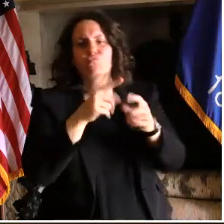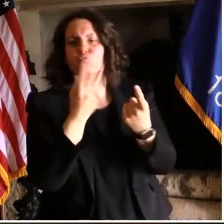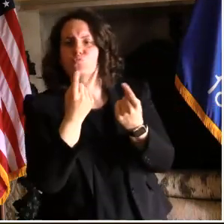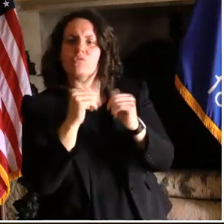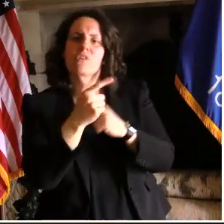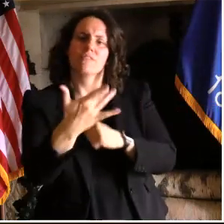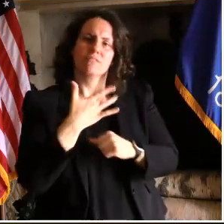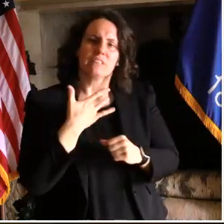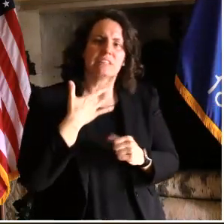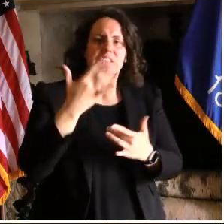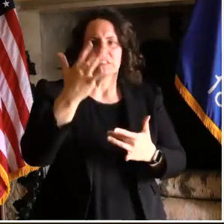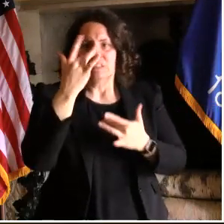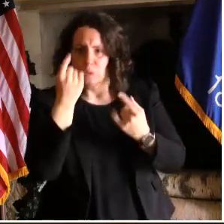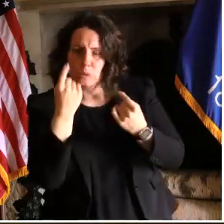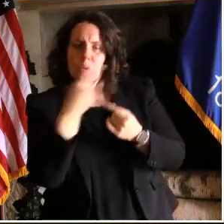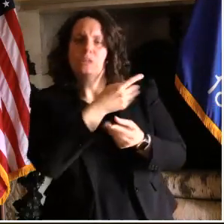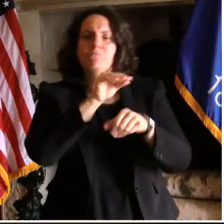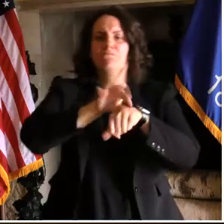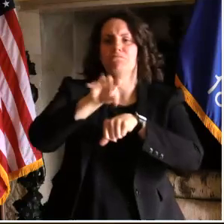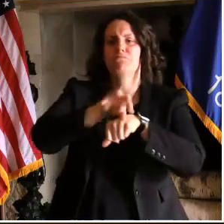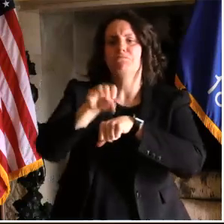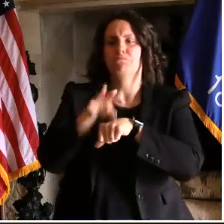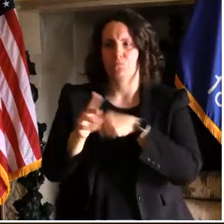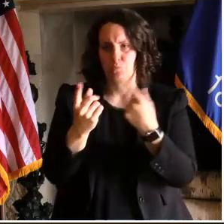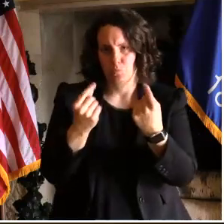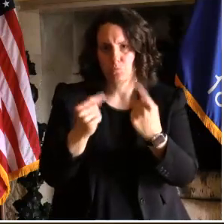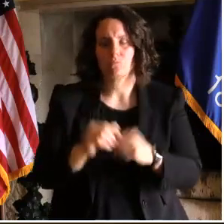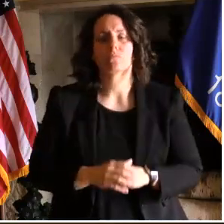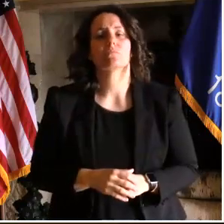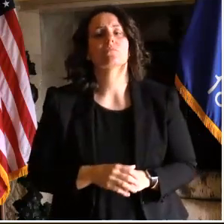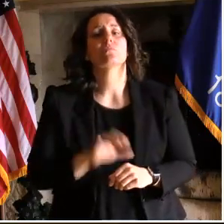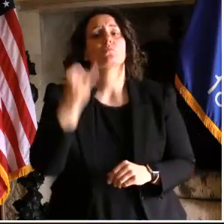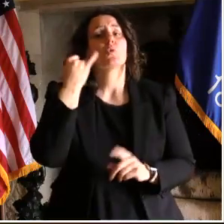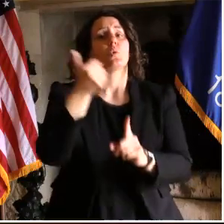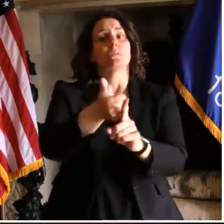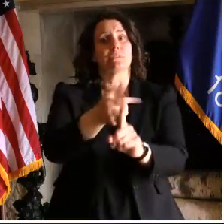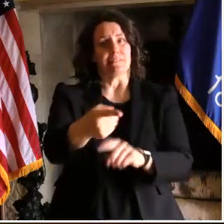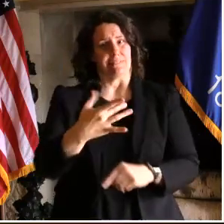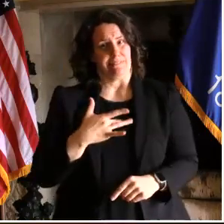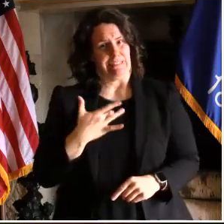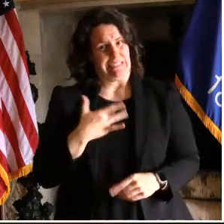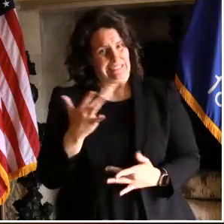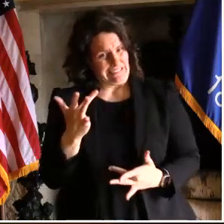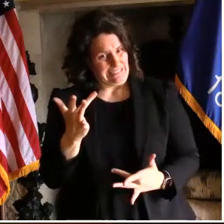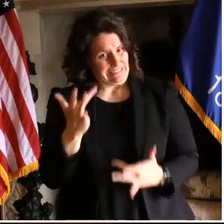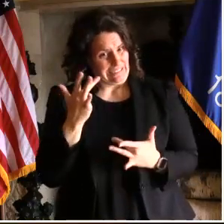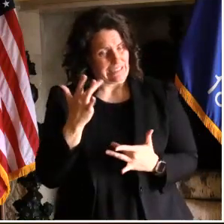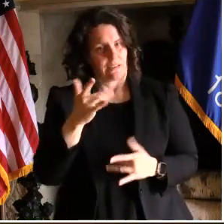Additionally, if you're having symptoms, please call your doctor before you go to a healthcare facility.